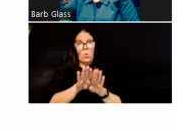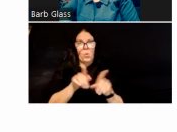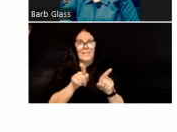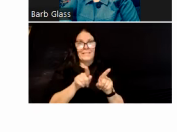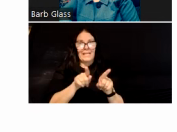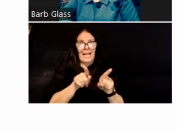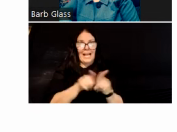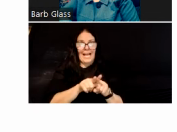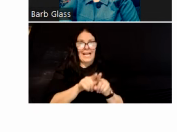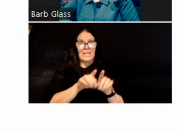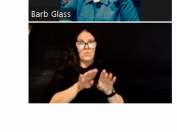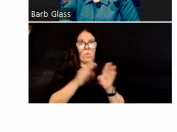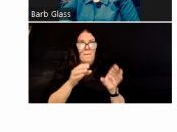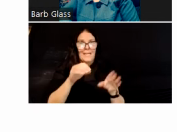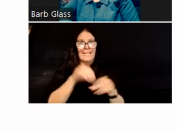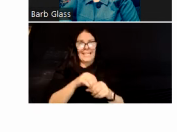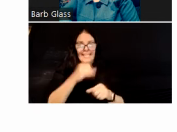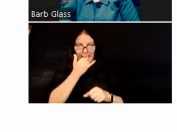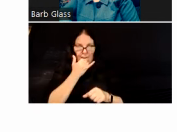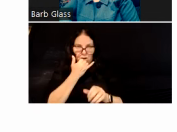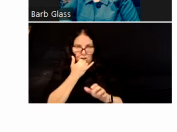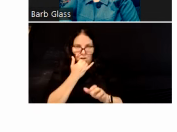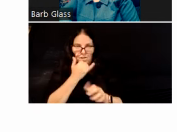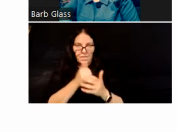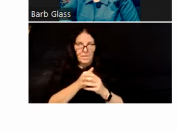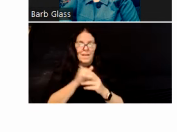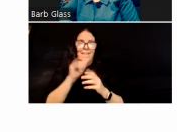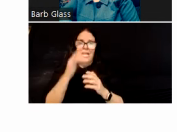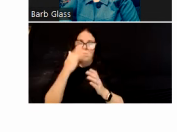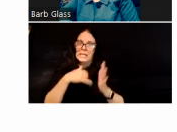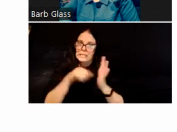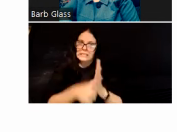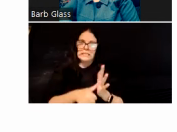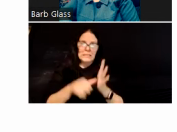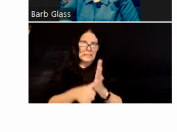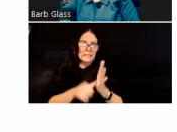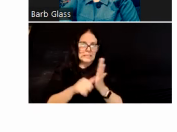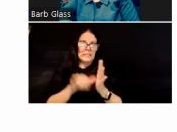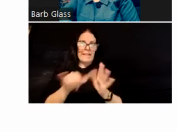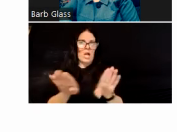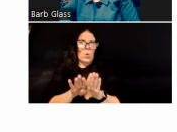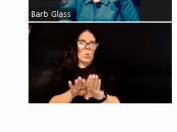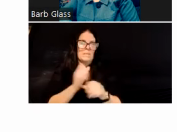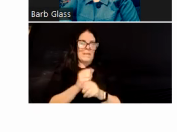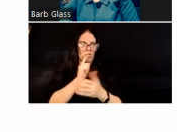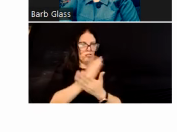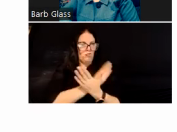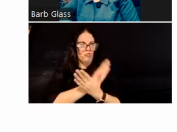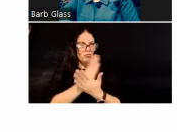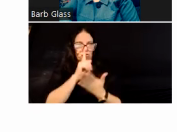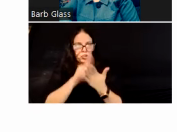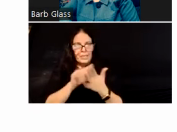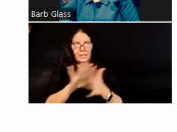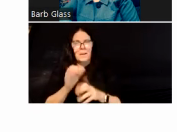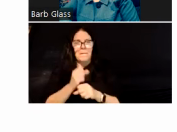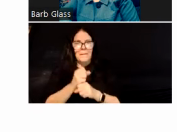error. So again, that's why we put so much stress on that closing portion of the file. You want to